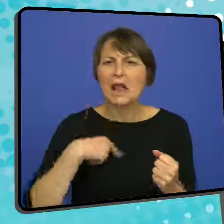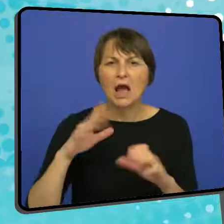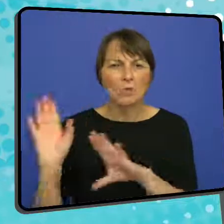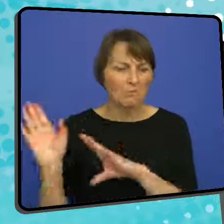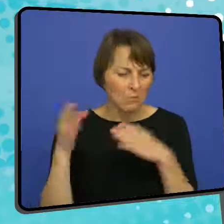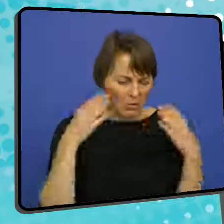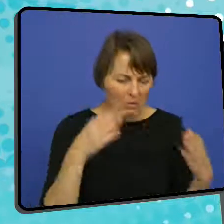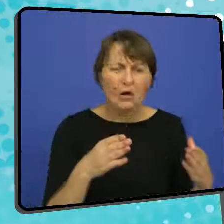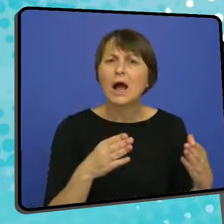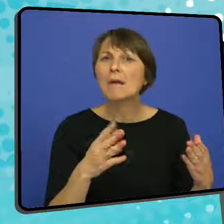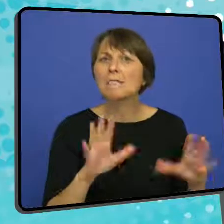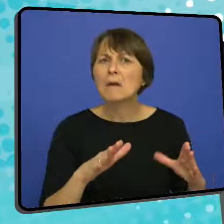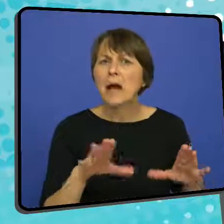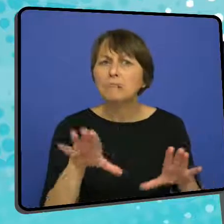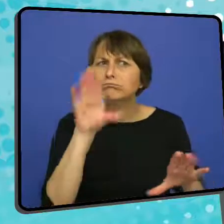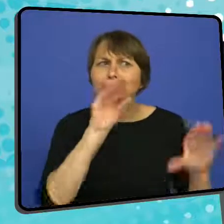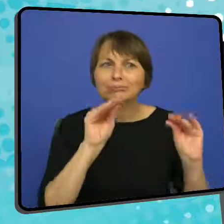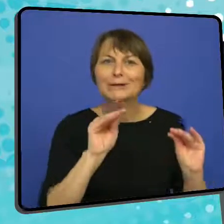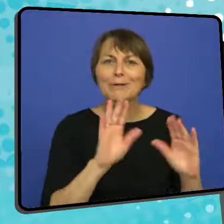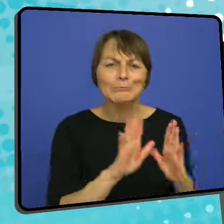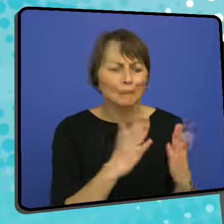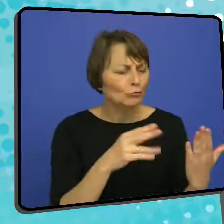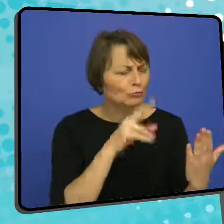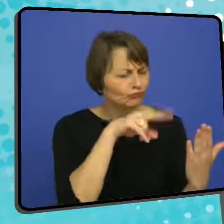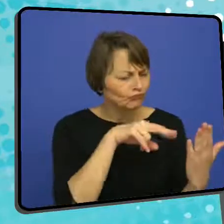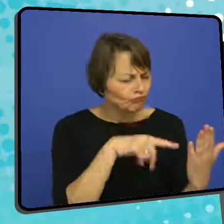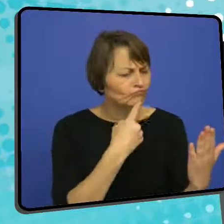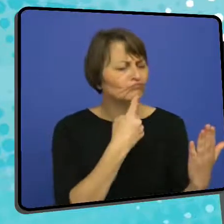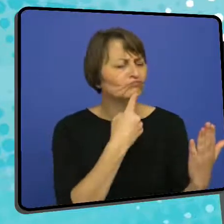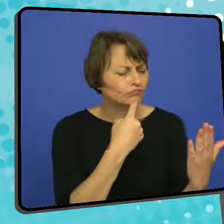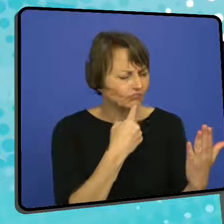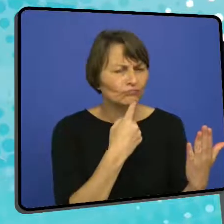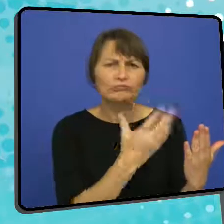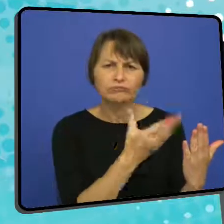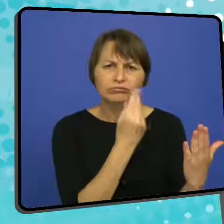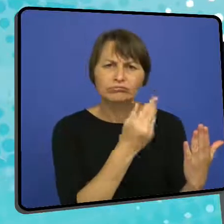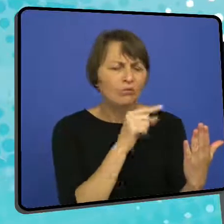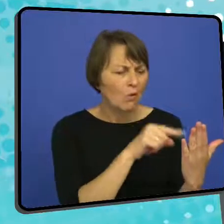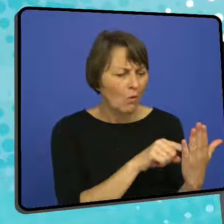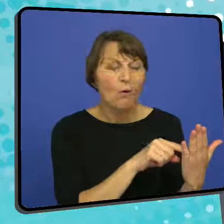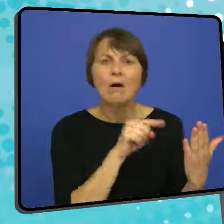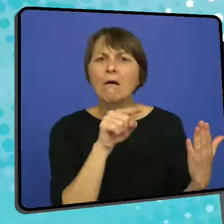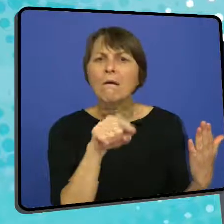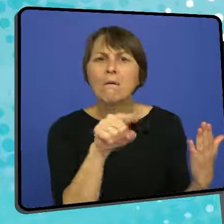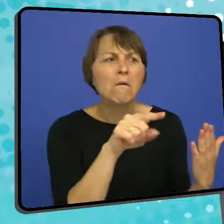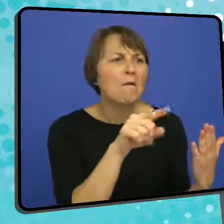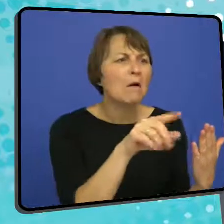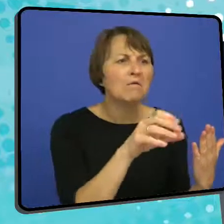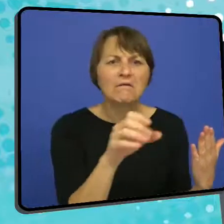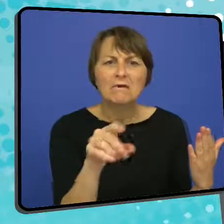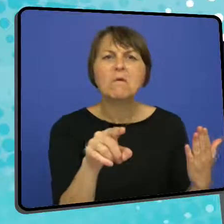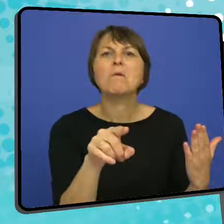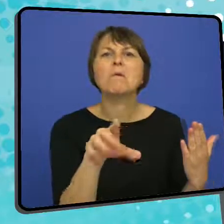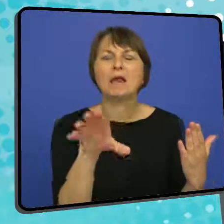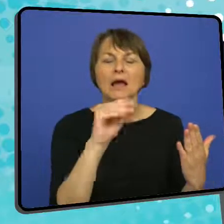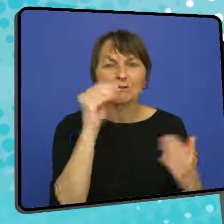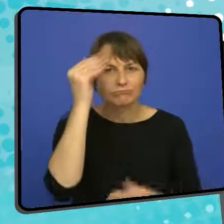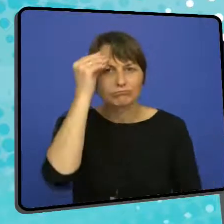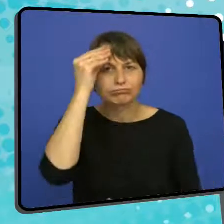of how you get into it, and then you learn from others, of course, and you kind of grow in that expertise.